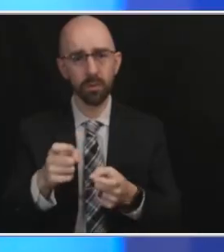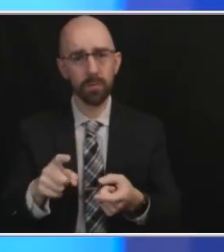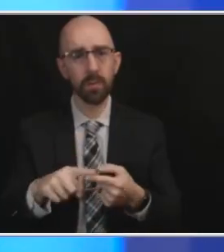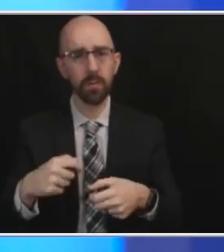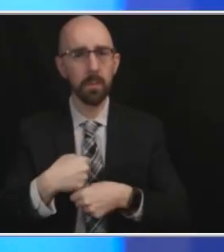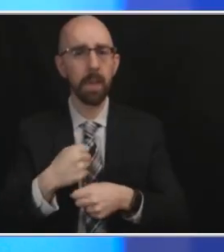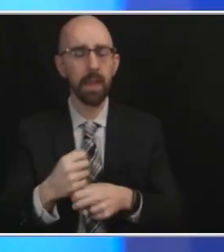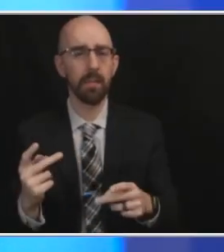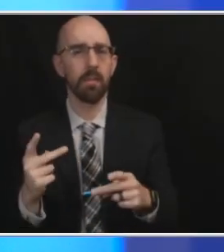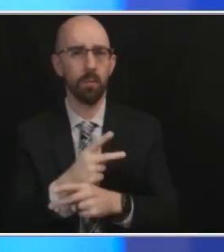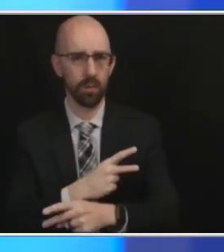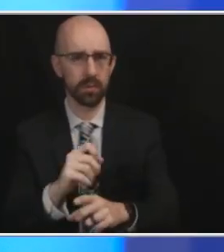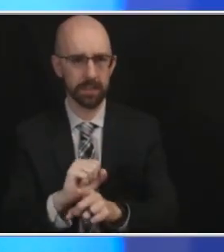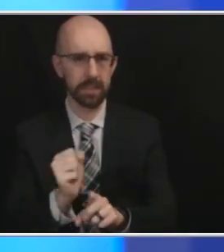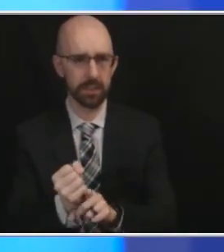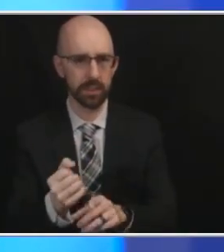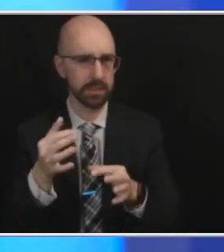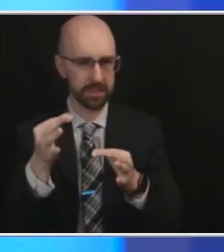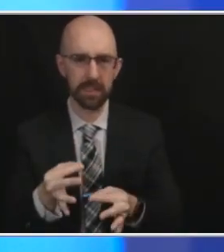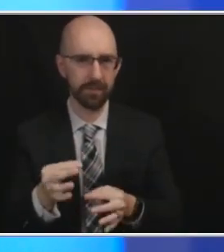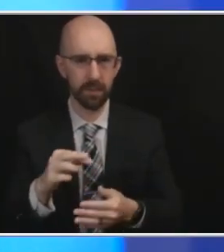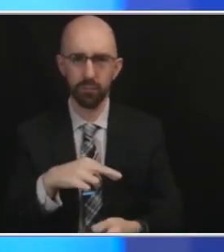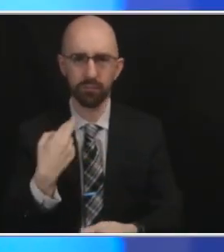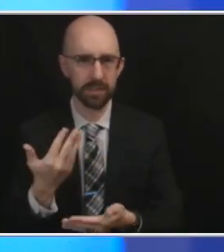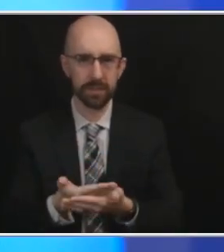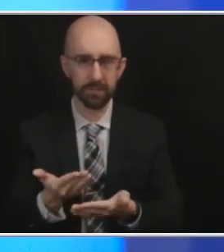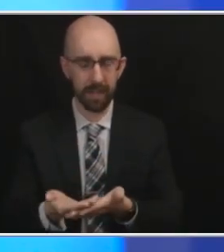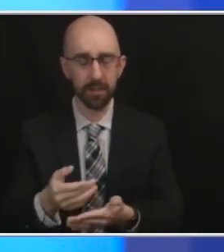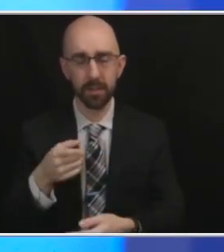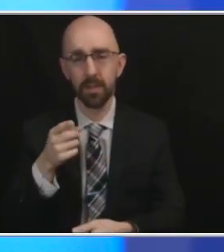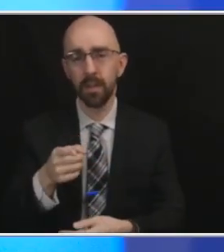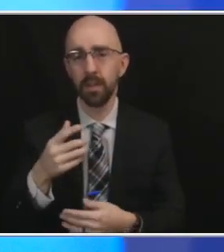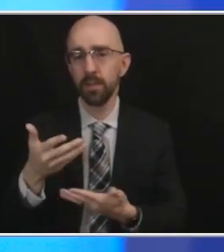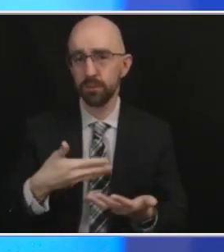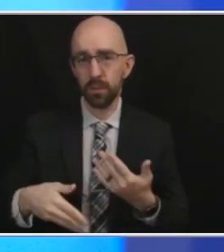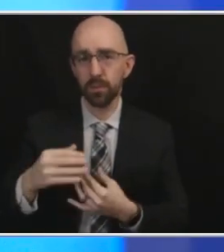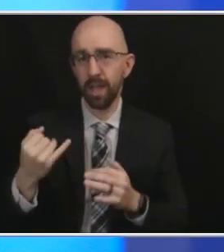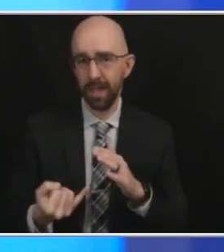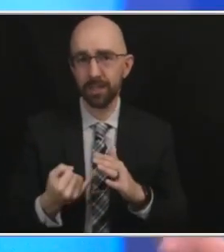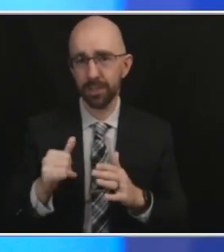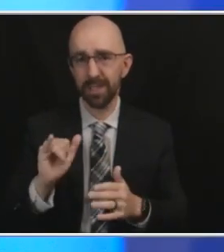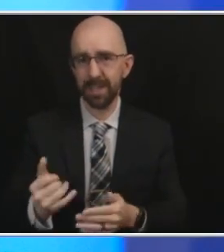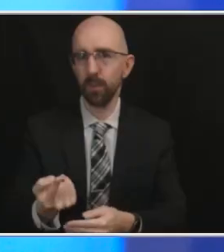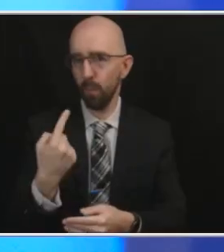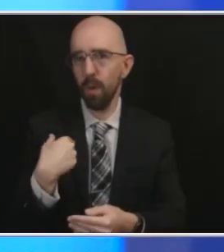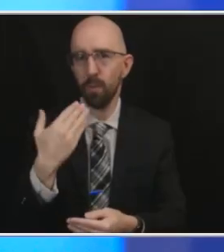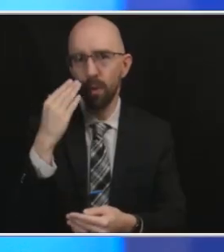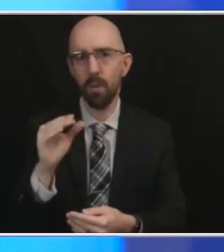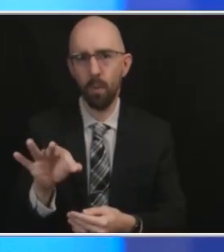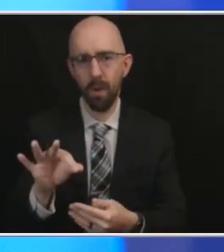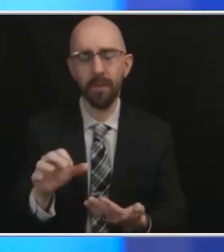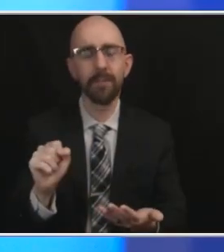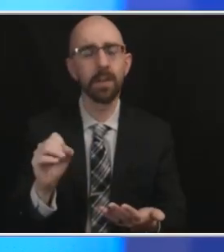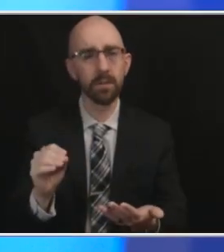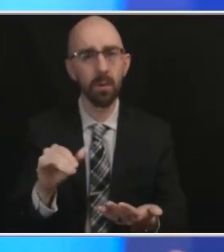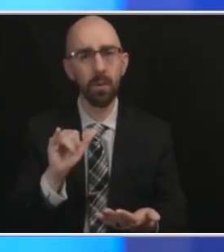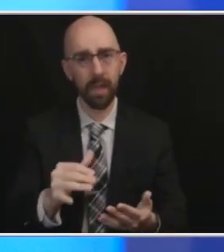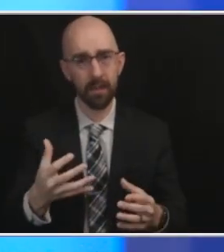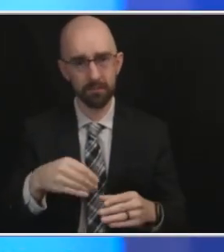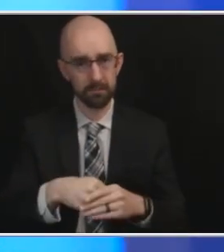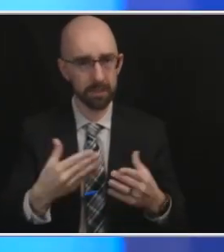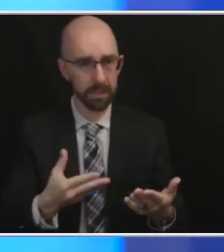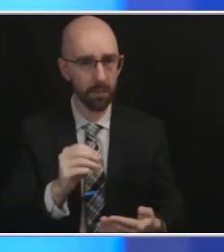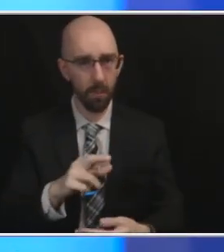condition, definite risk factors. Social isolation is clearly one of those that we know of. And so whether that has implication here or not is yet